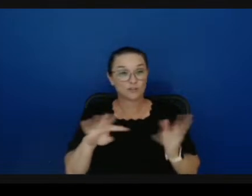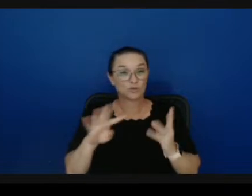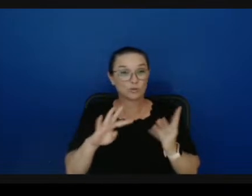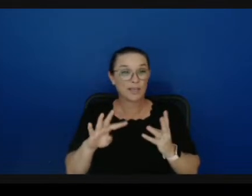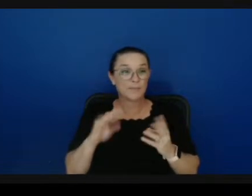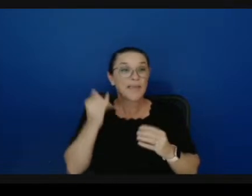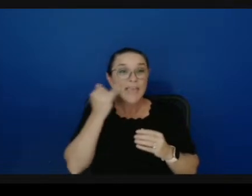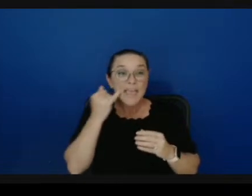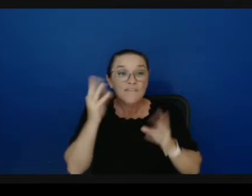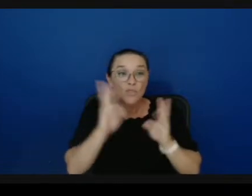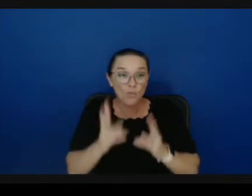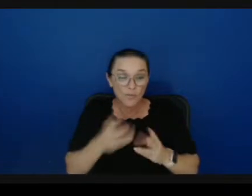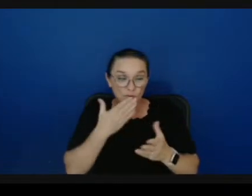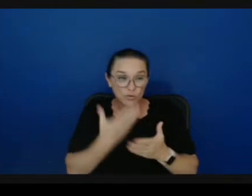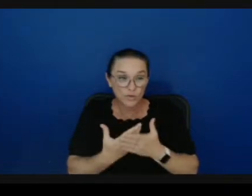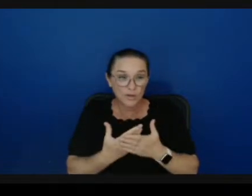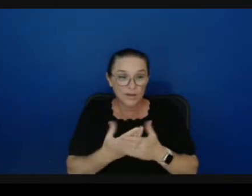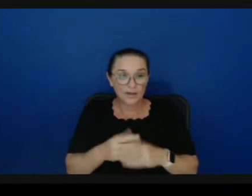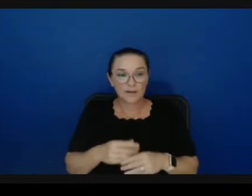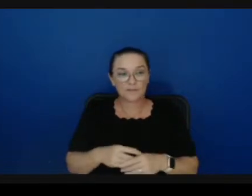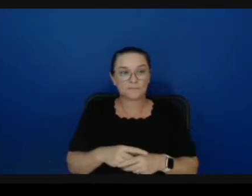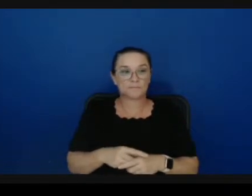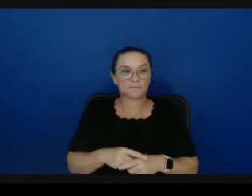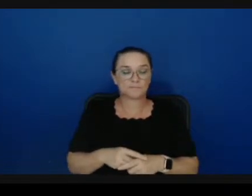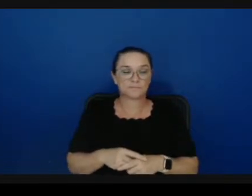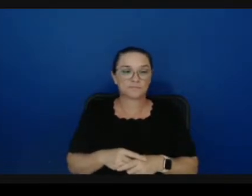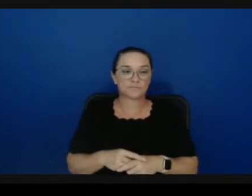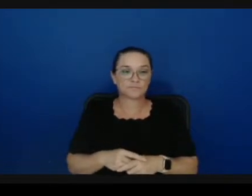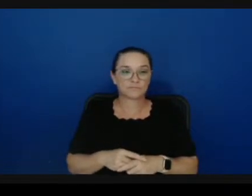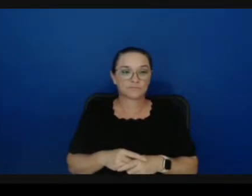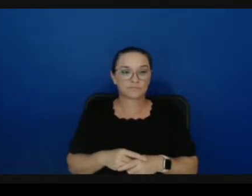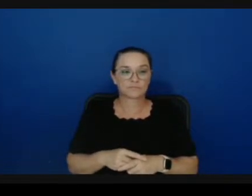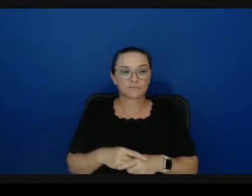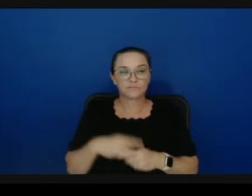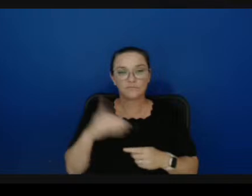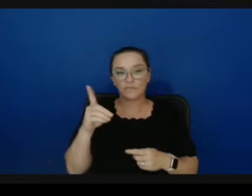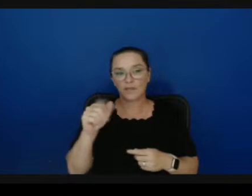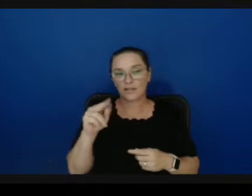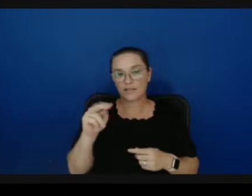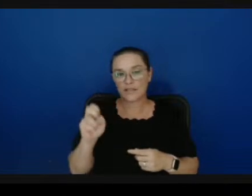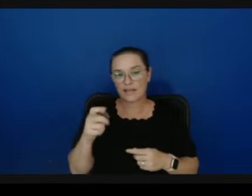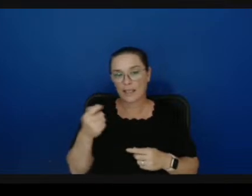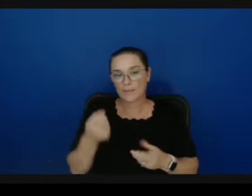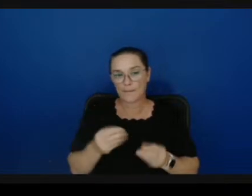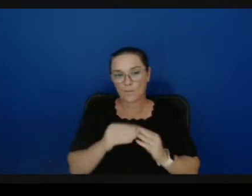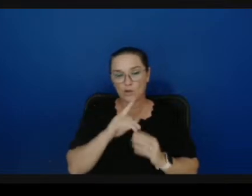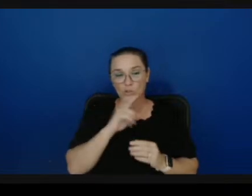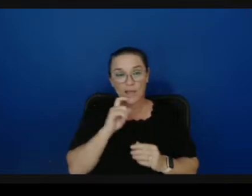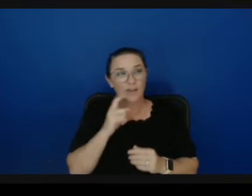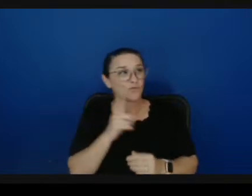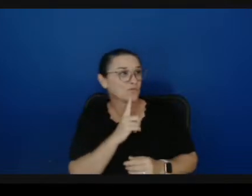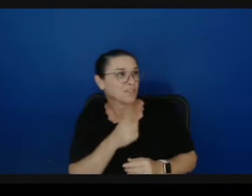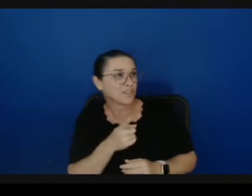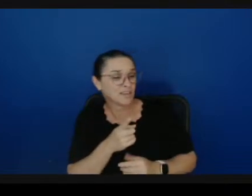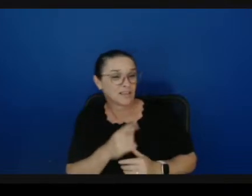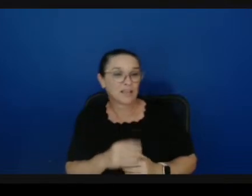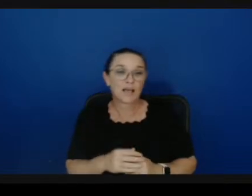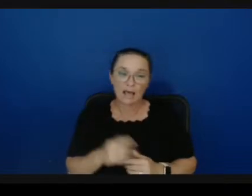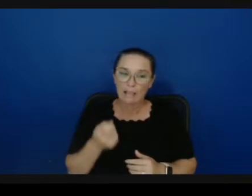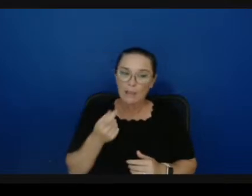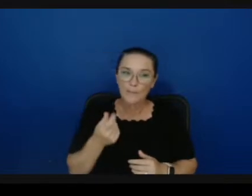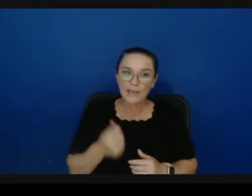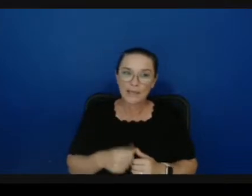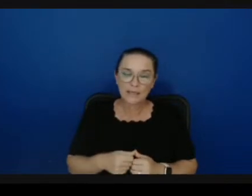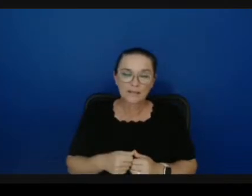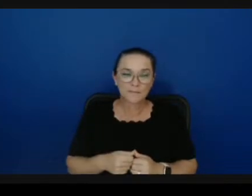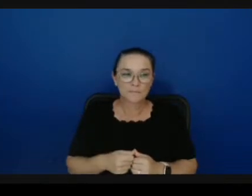here. You guys know that. But Dane's a little drier down there in Leilani in that area than I am up here. So, well, a little bit. I